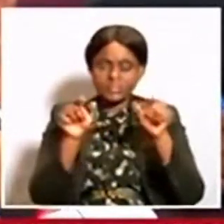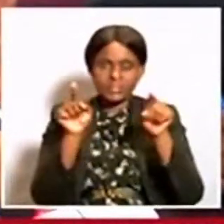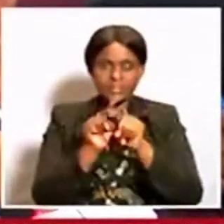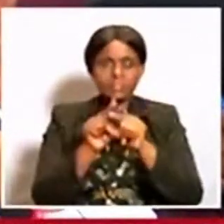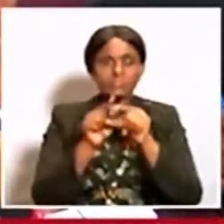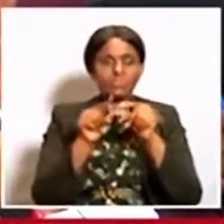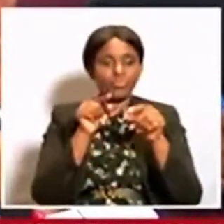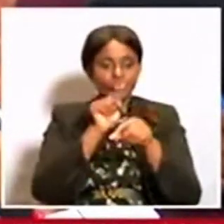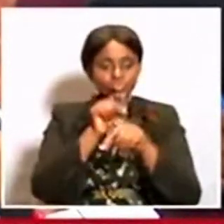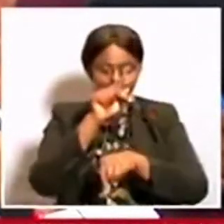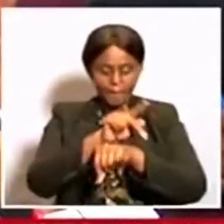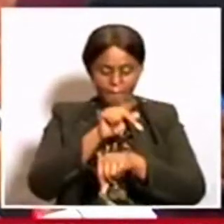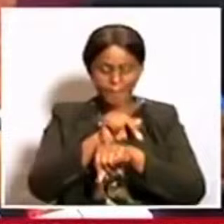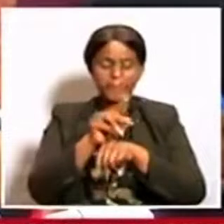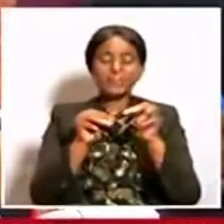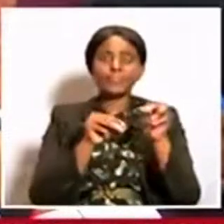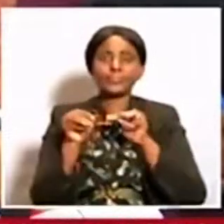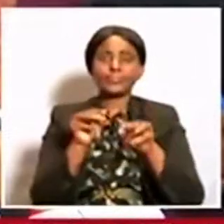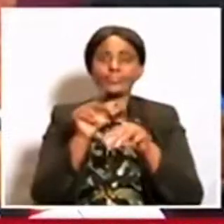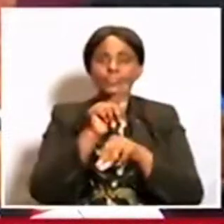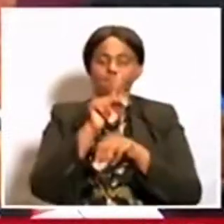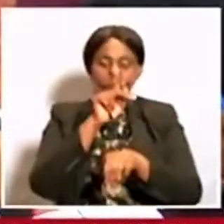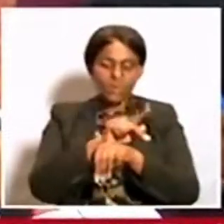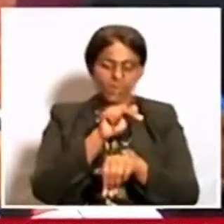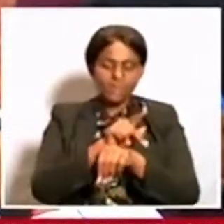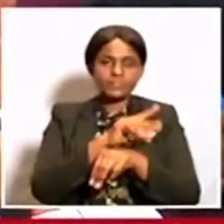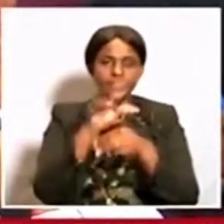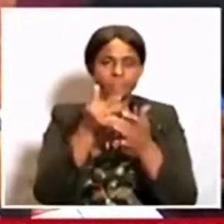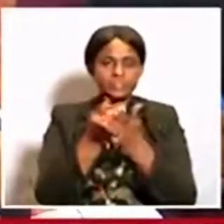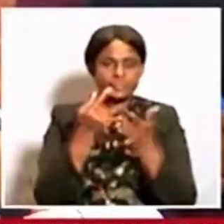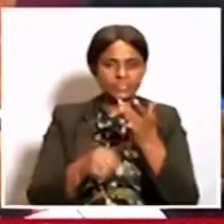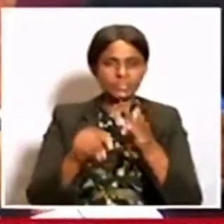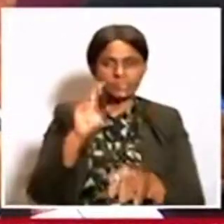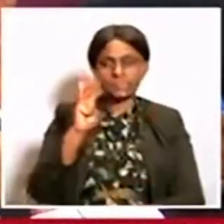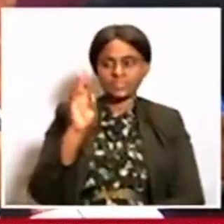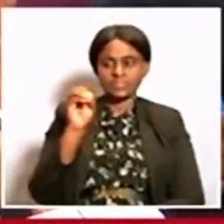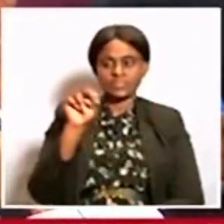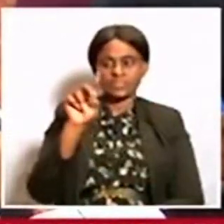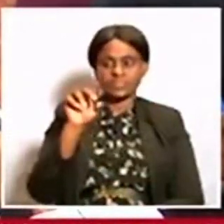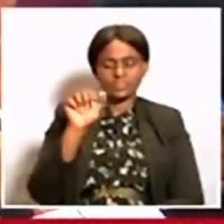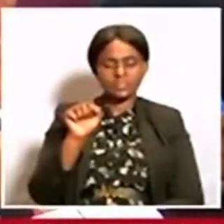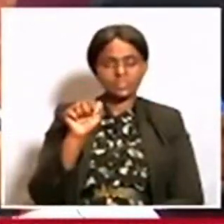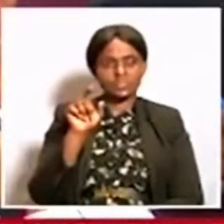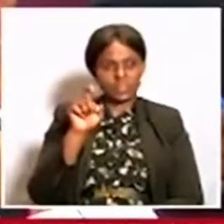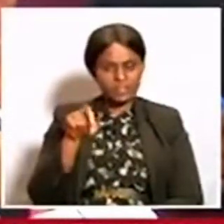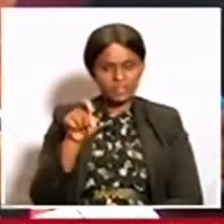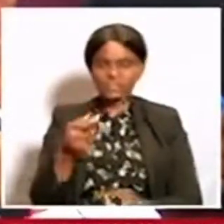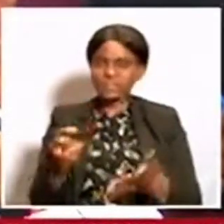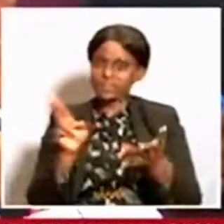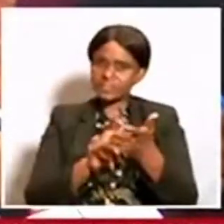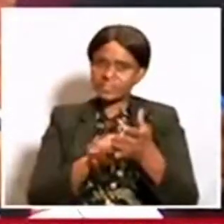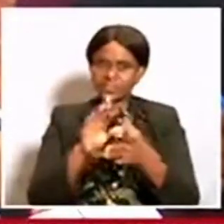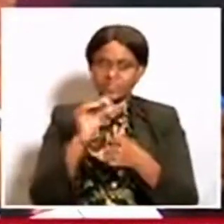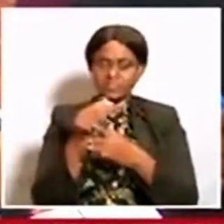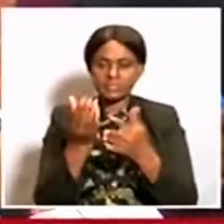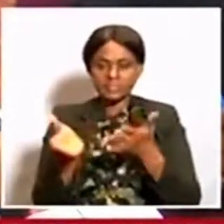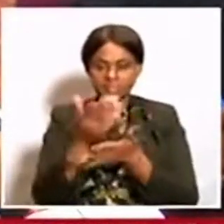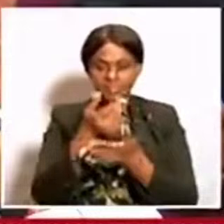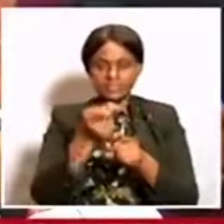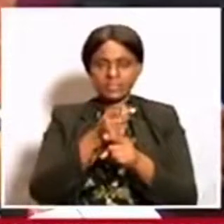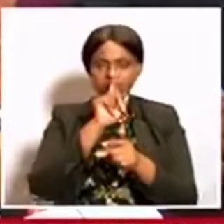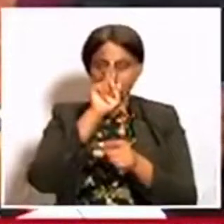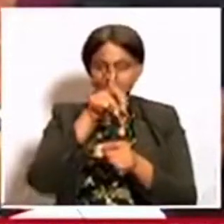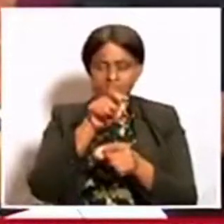alert the project manager on the project bonds that needs to be renewed or recovered from the insurance